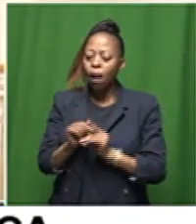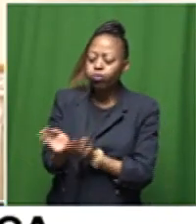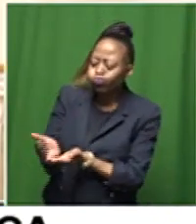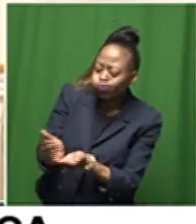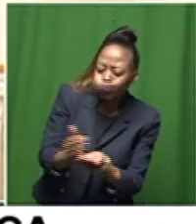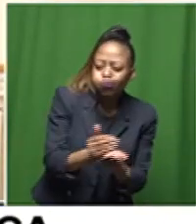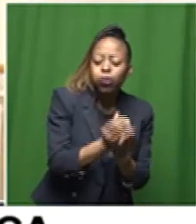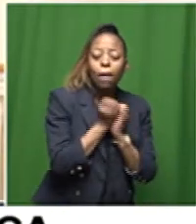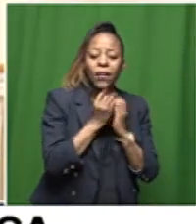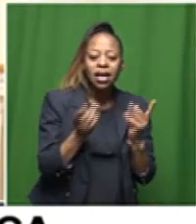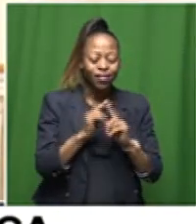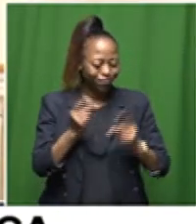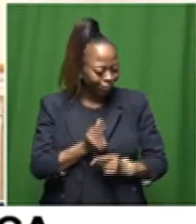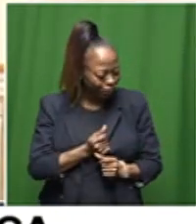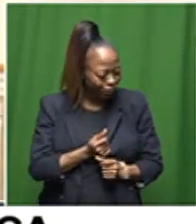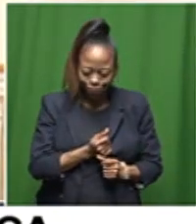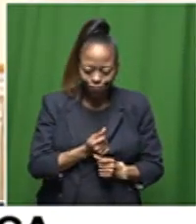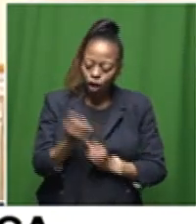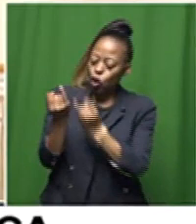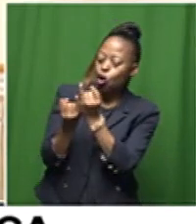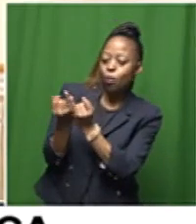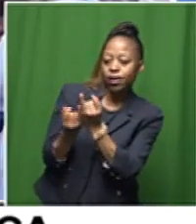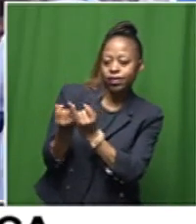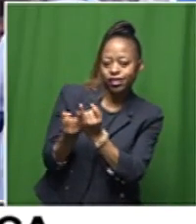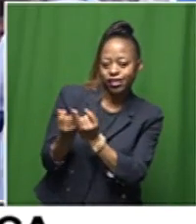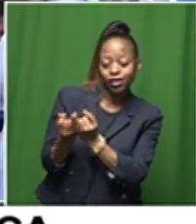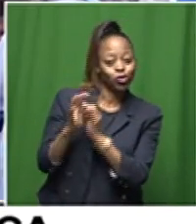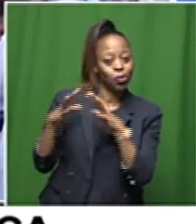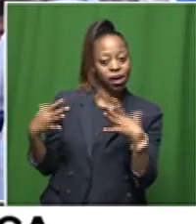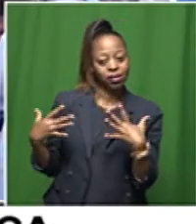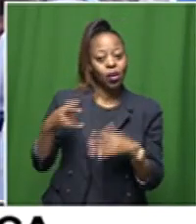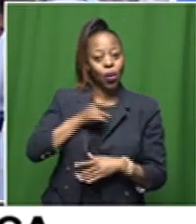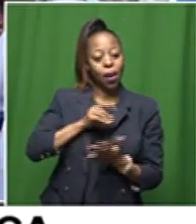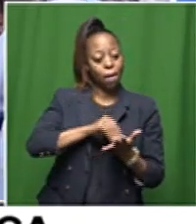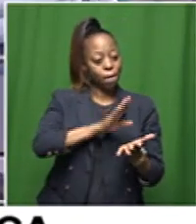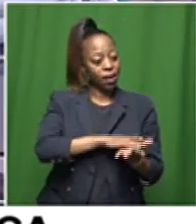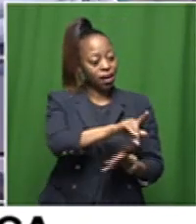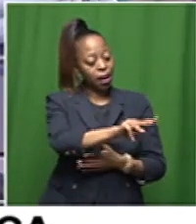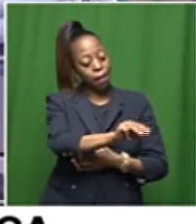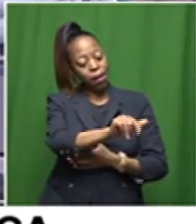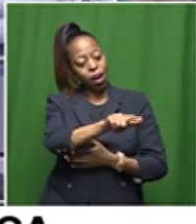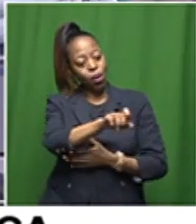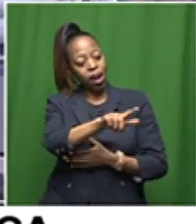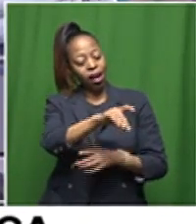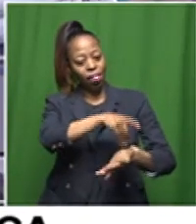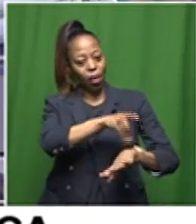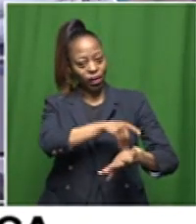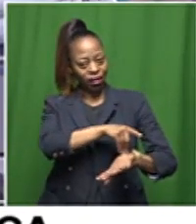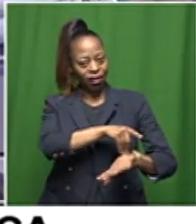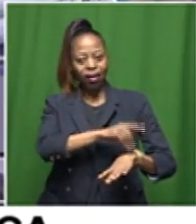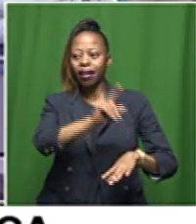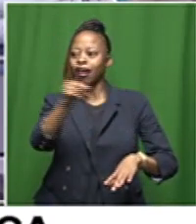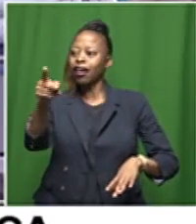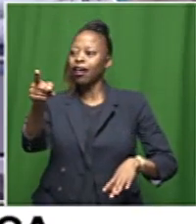but unfortunately, the competition, when you have booked Mr. Maluleke for an orthopedic case and